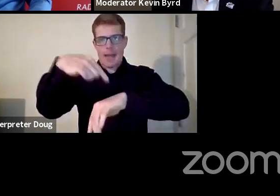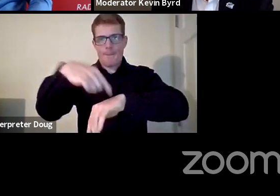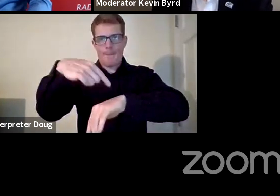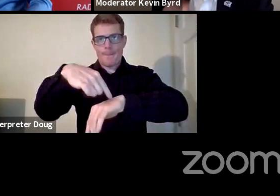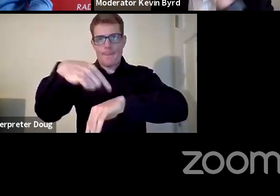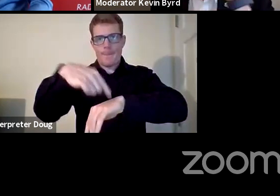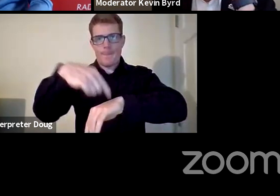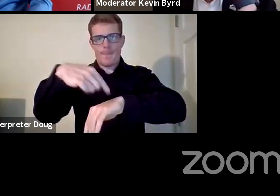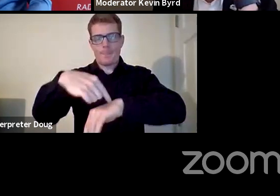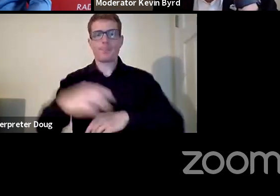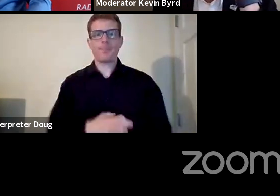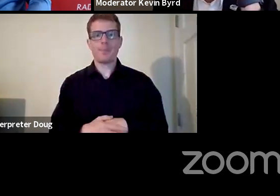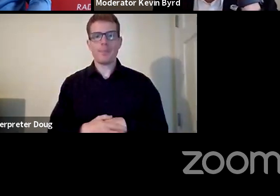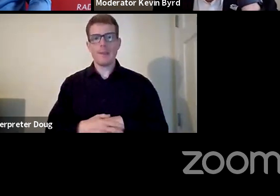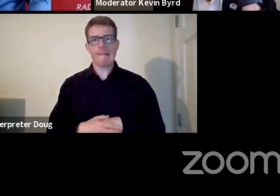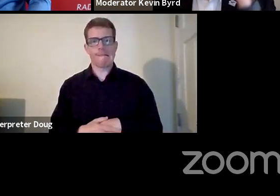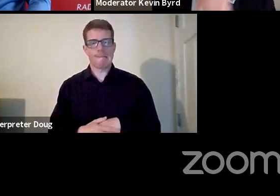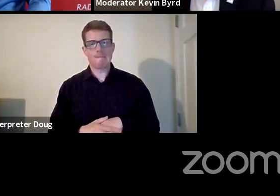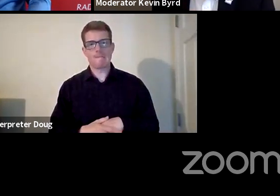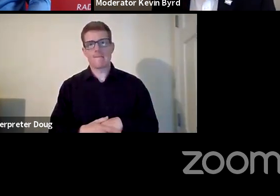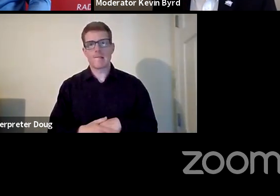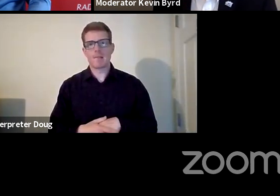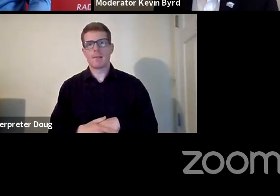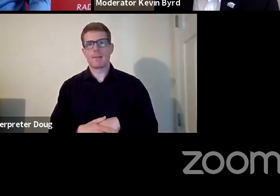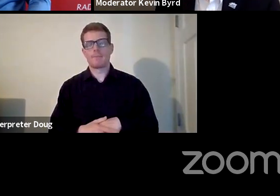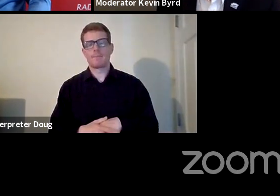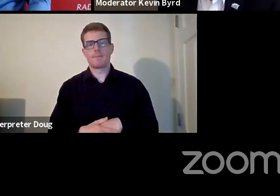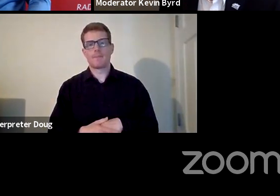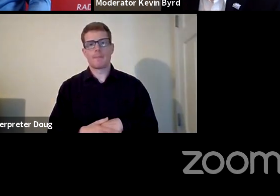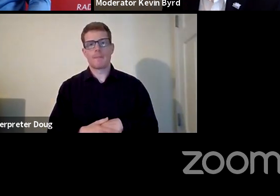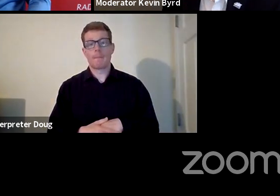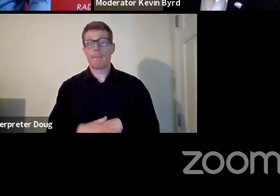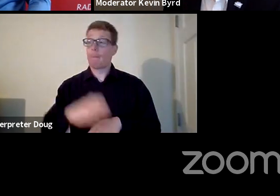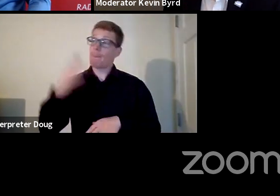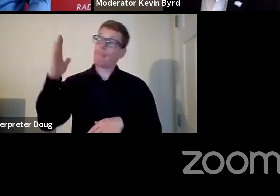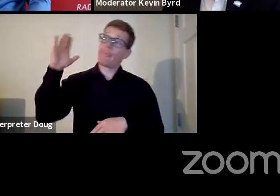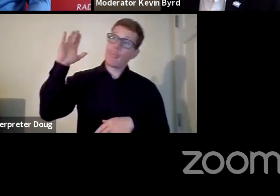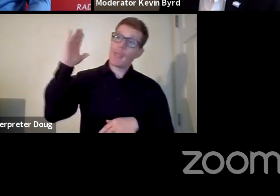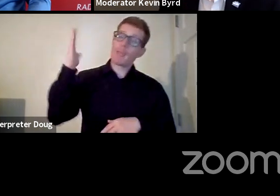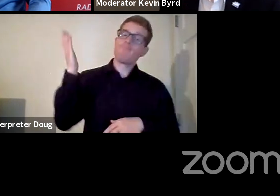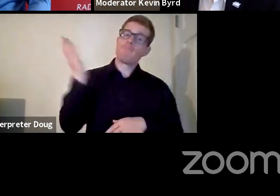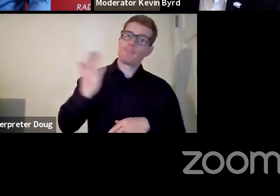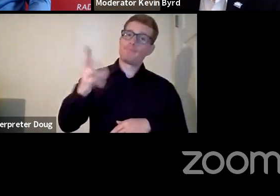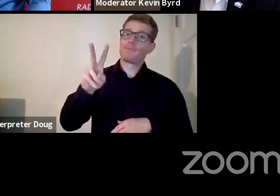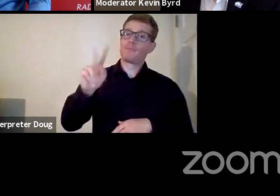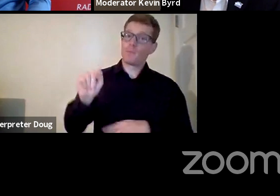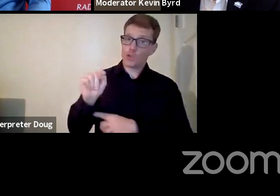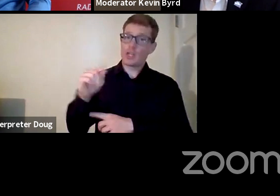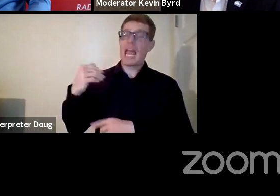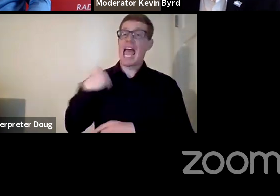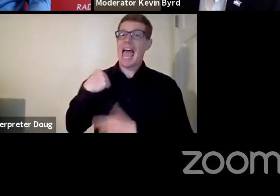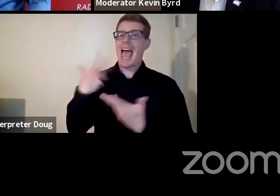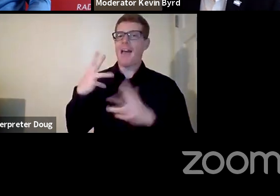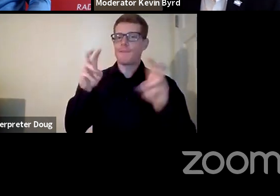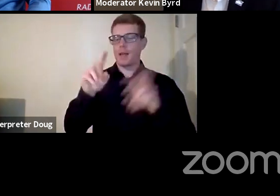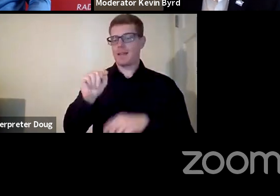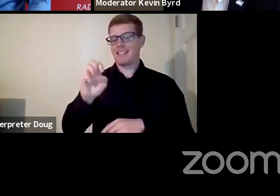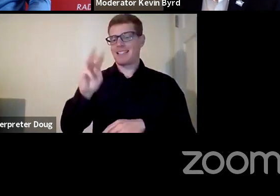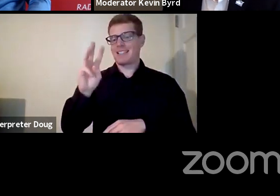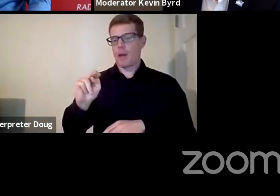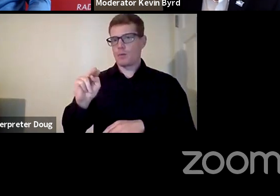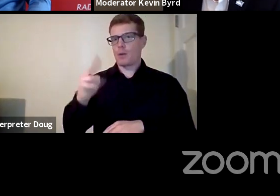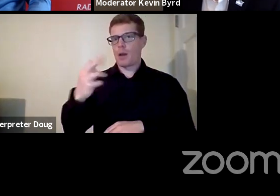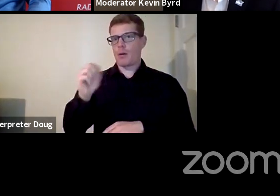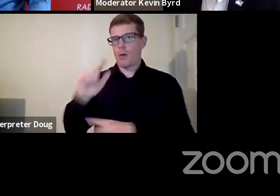We've been doing town halls frequently, and we'll be doing even more of those like this, but to specialized or